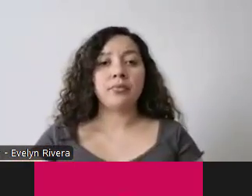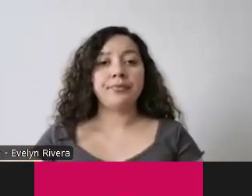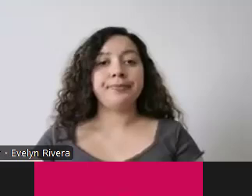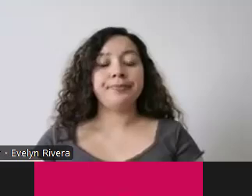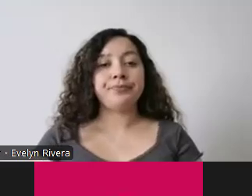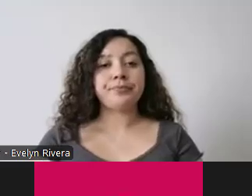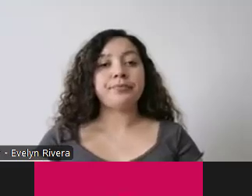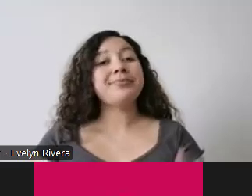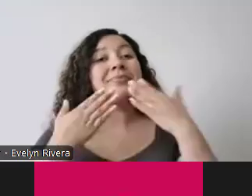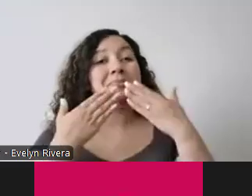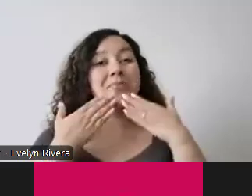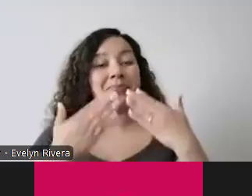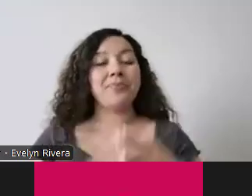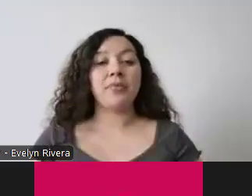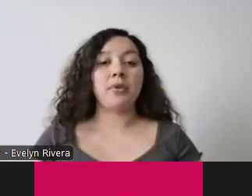Thanks, Kate.